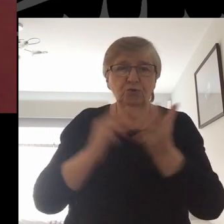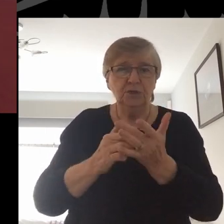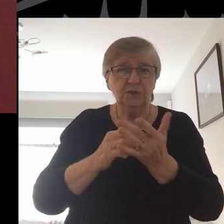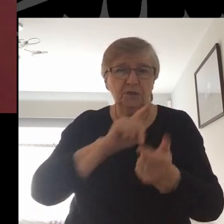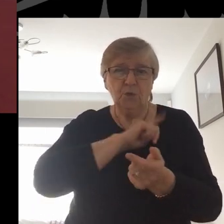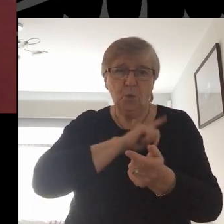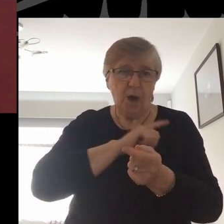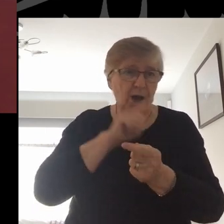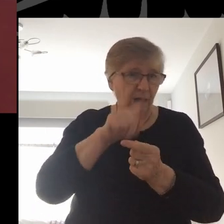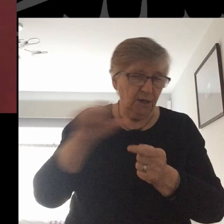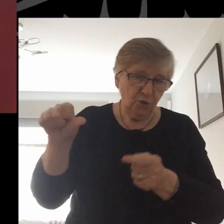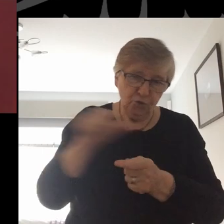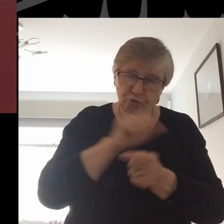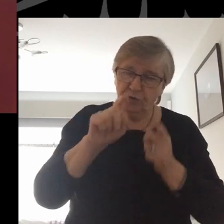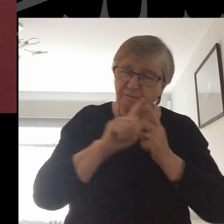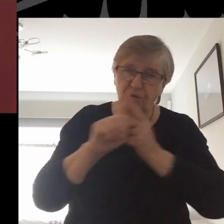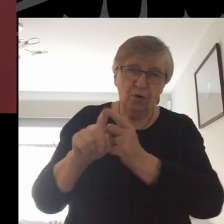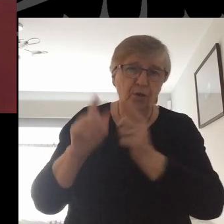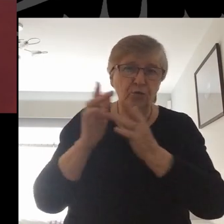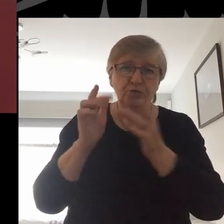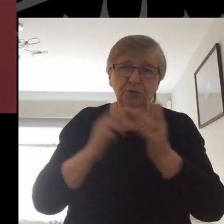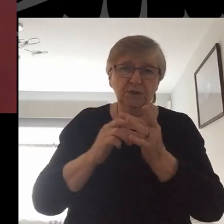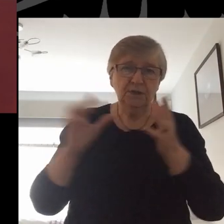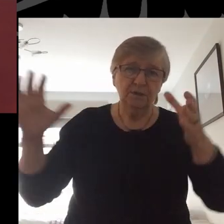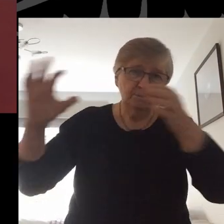about that reconciliation to God,